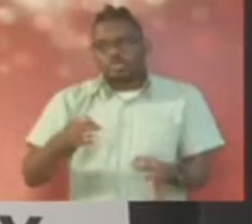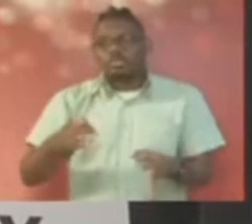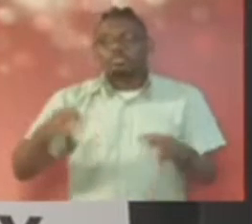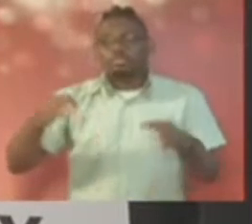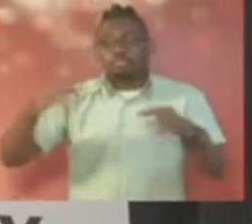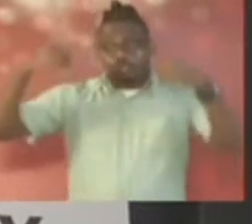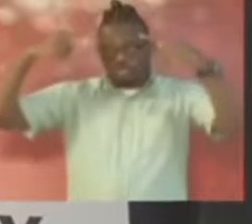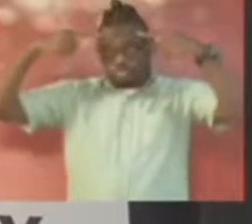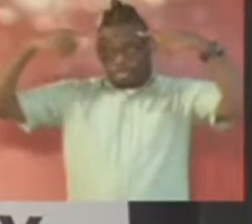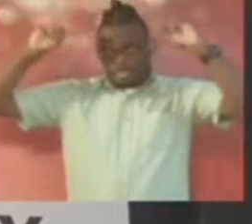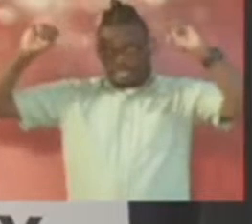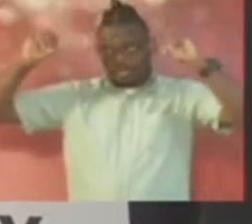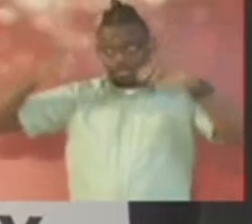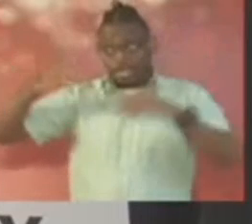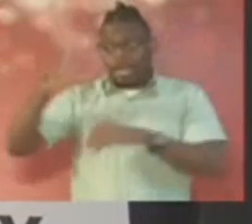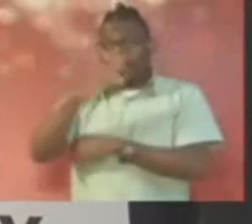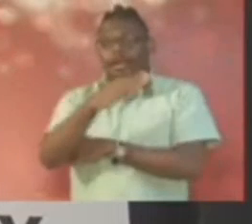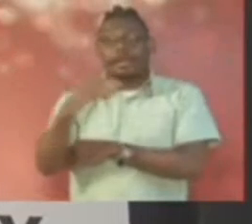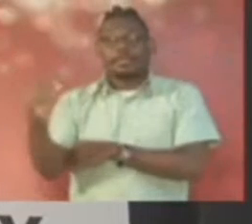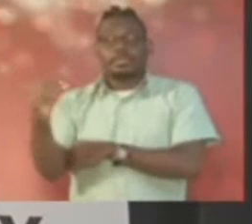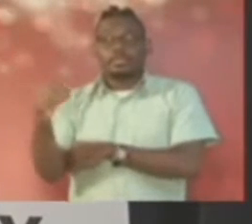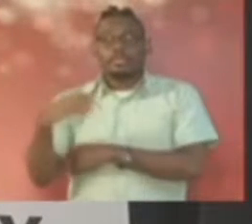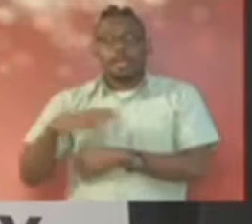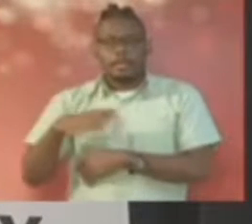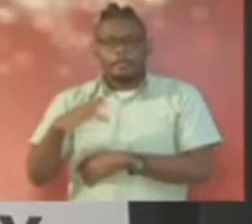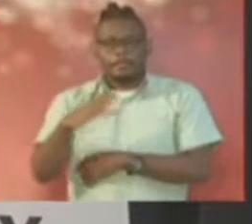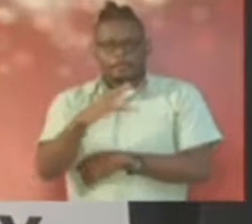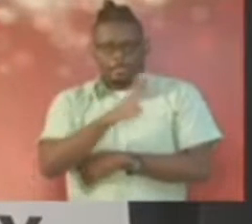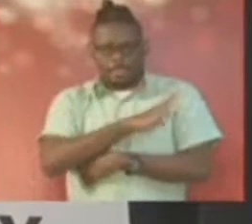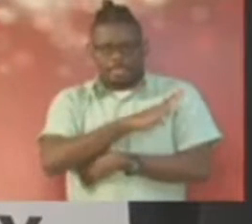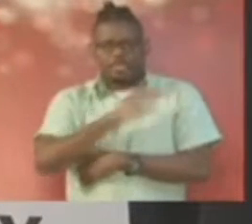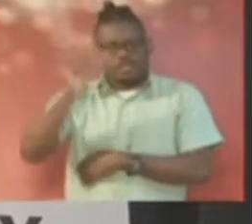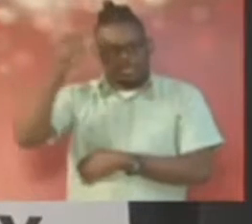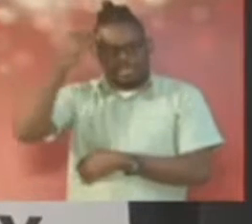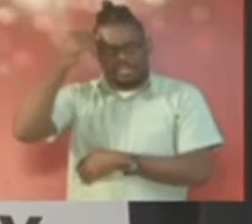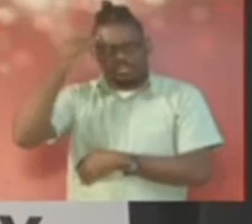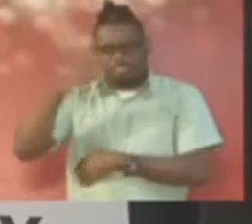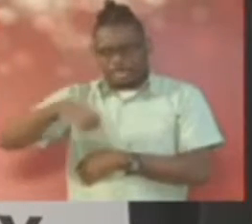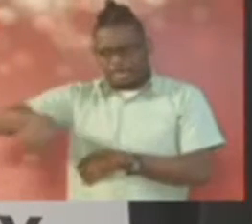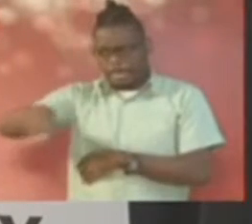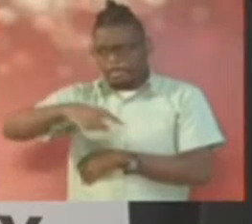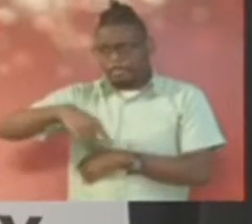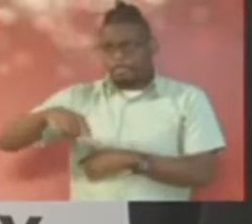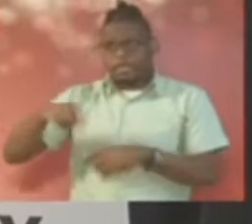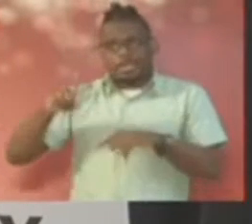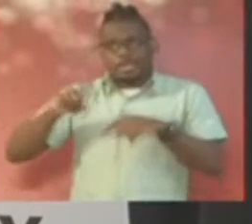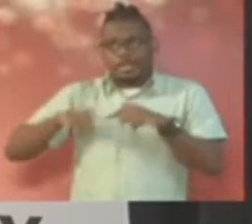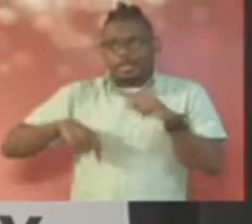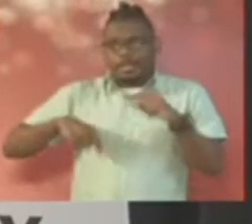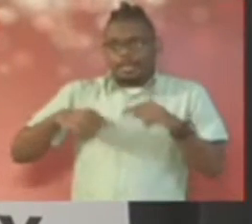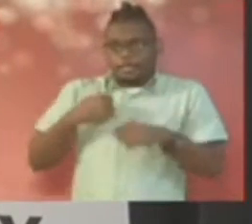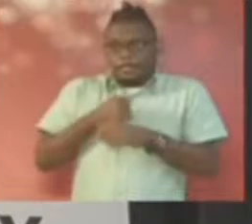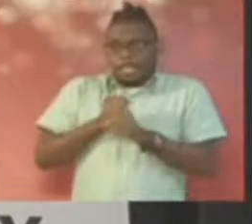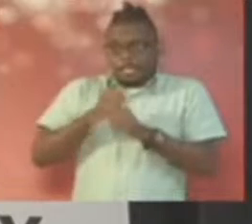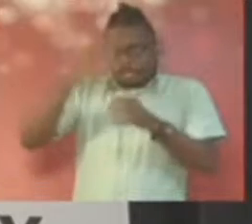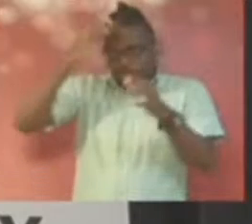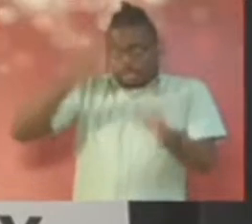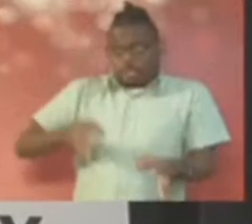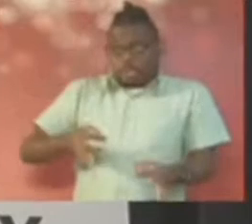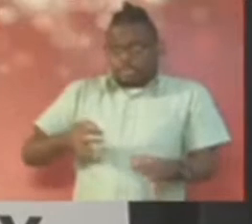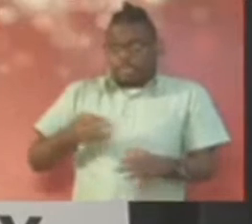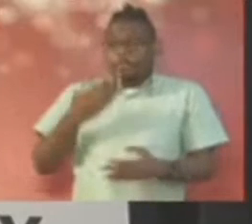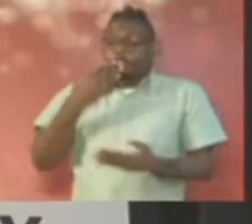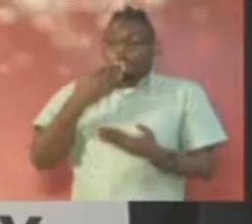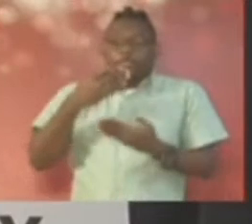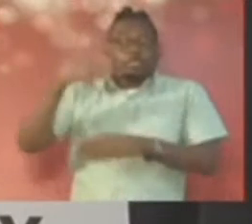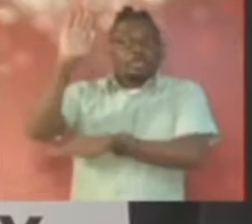And we can't, at this level, make any recommendation or make any promise that we will have